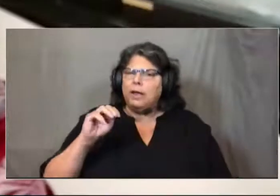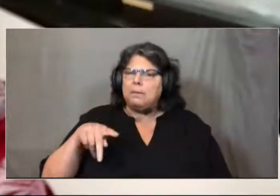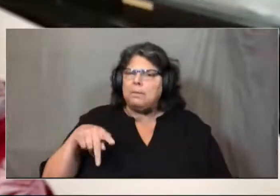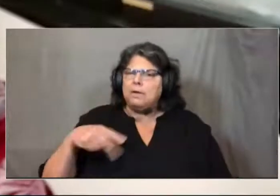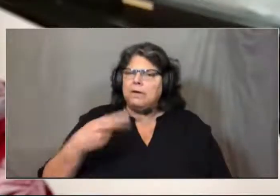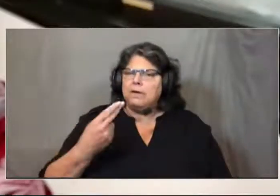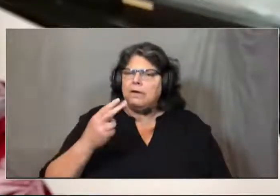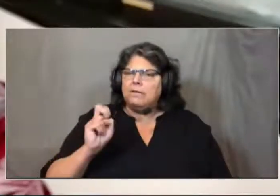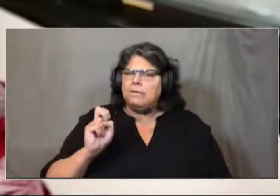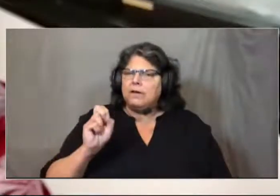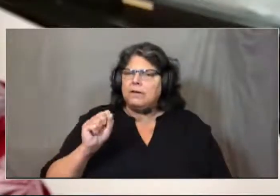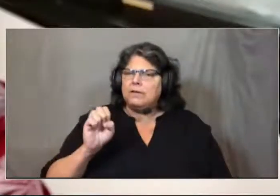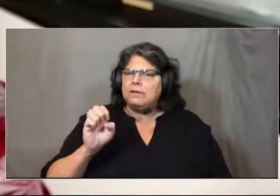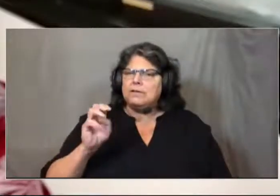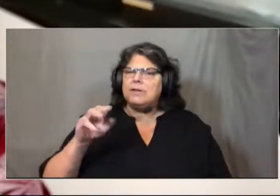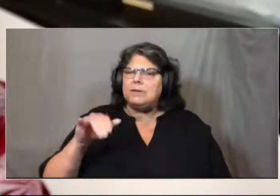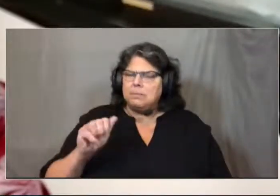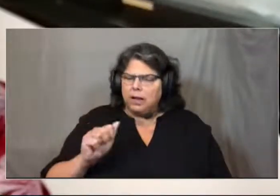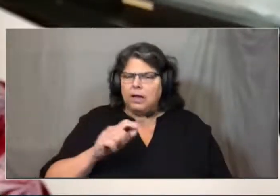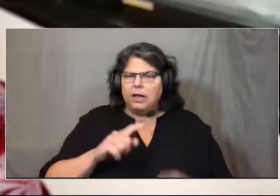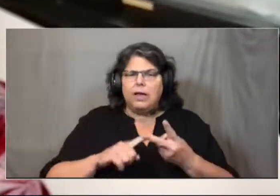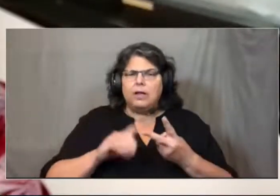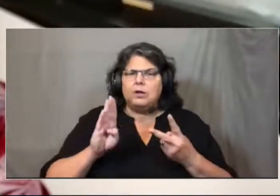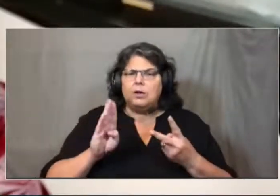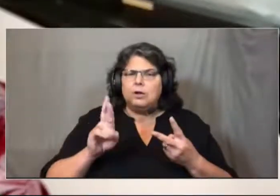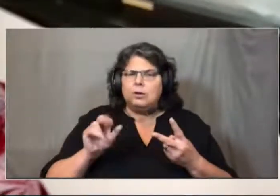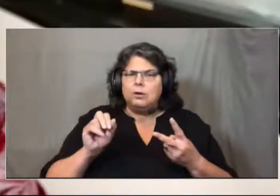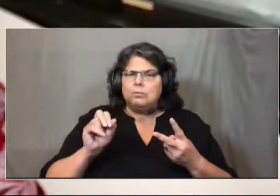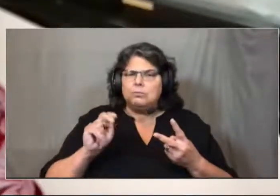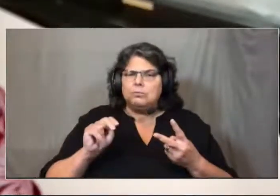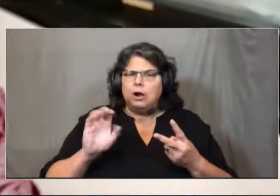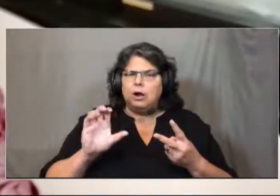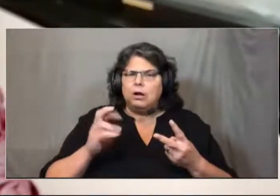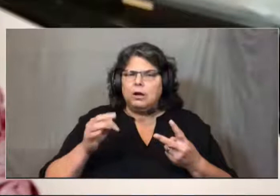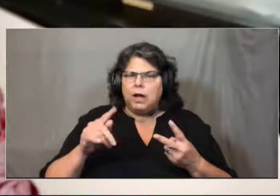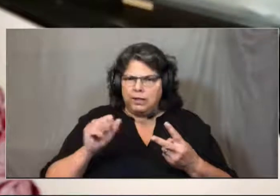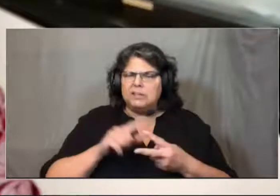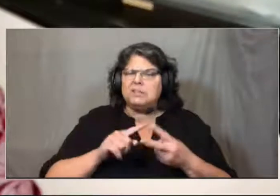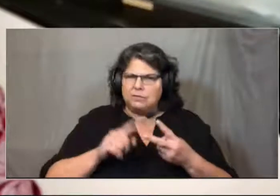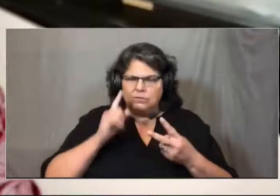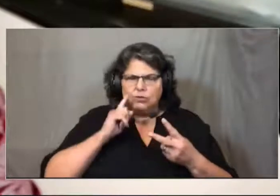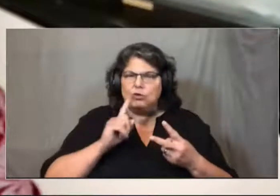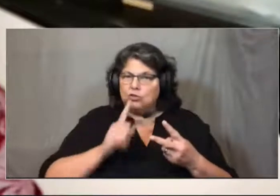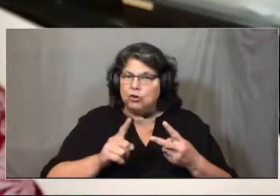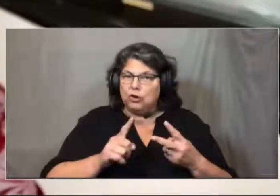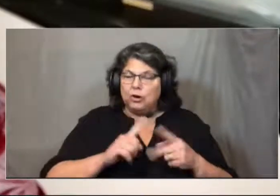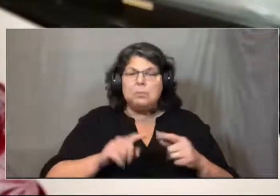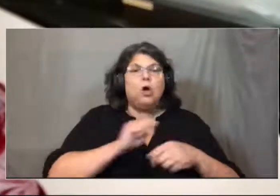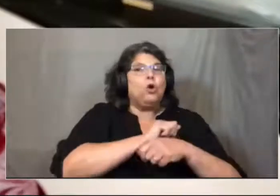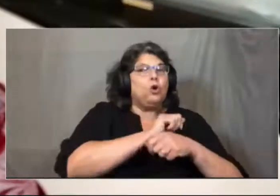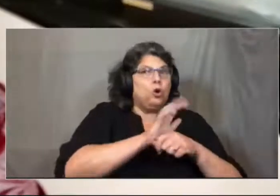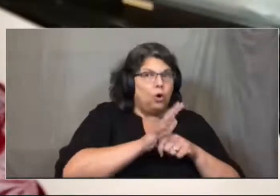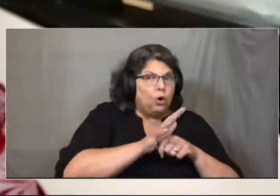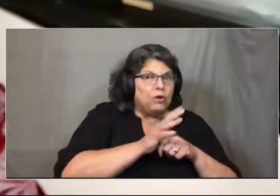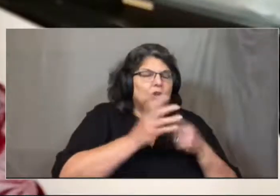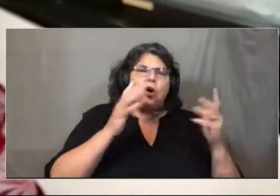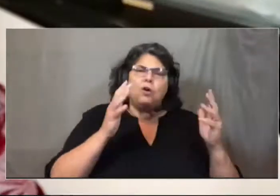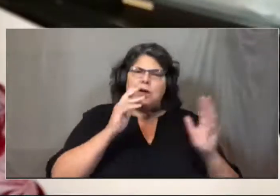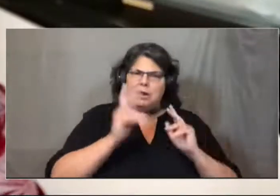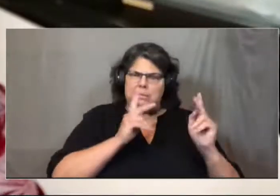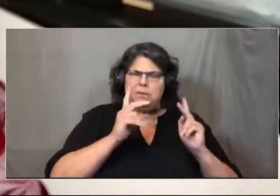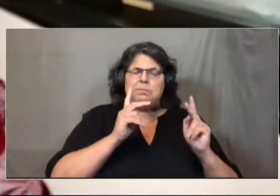what those long-term effects could be. But the COVID long-term effects is something that's definitely on the researchers'